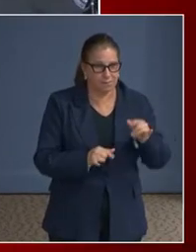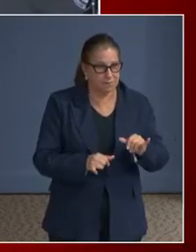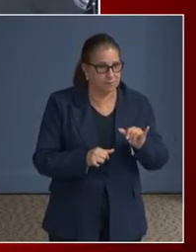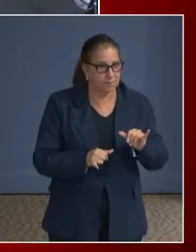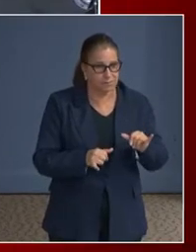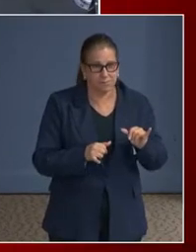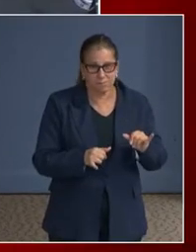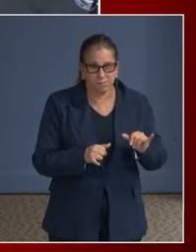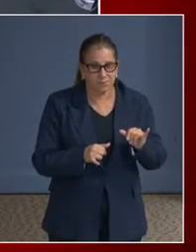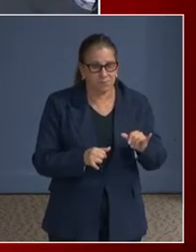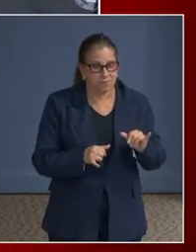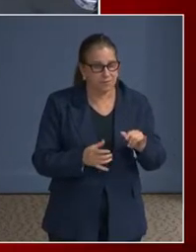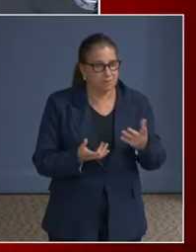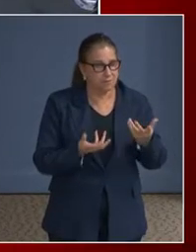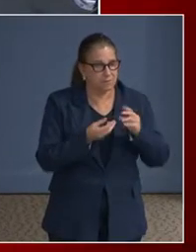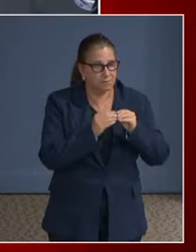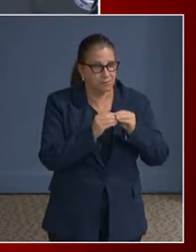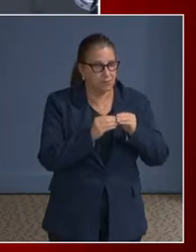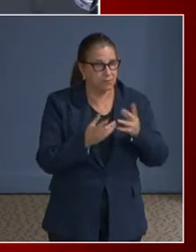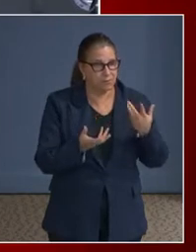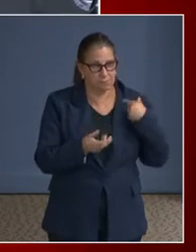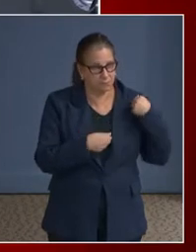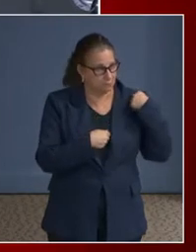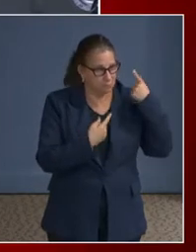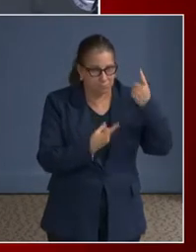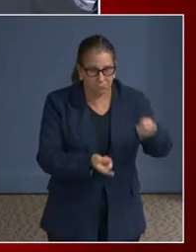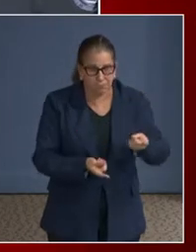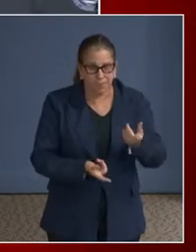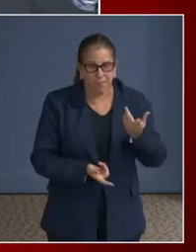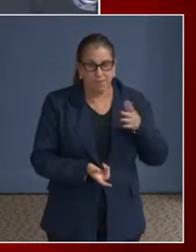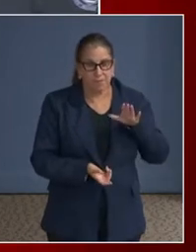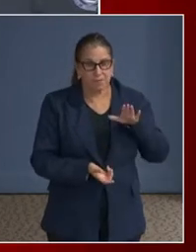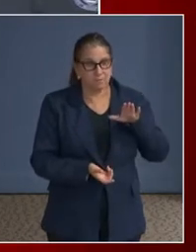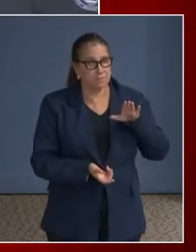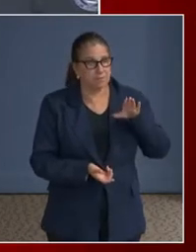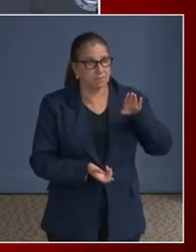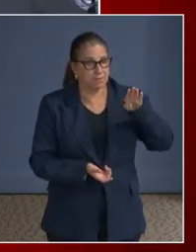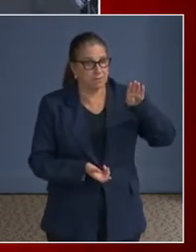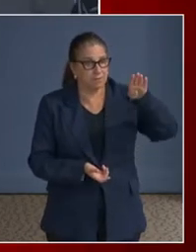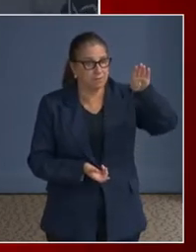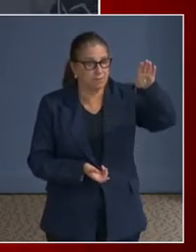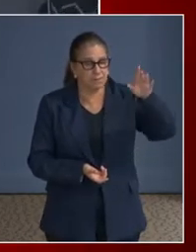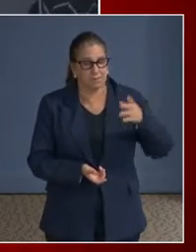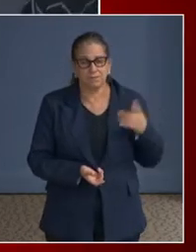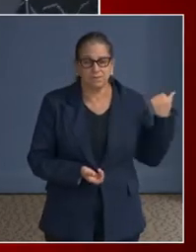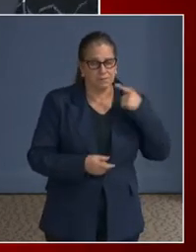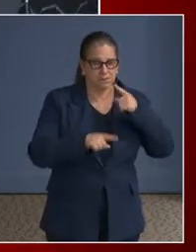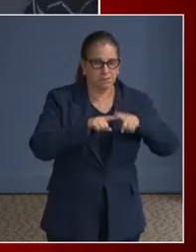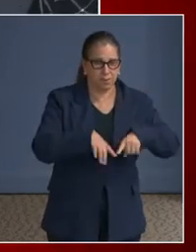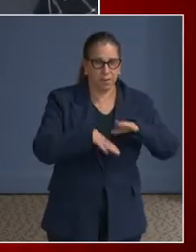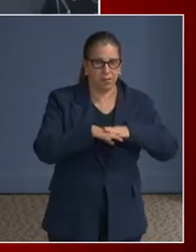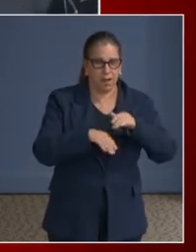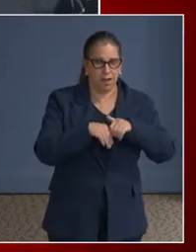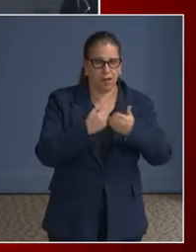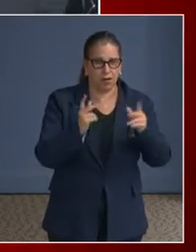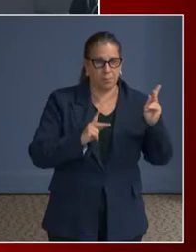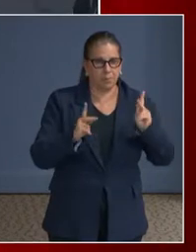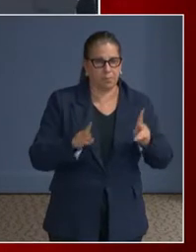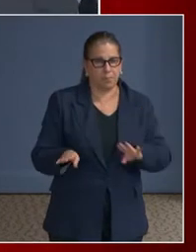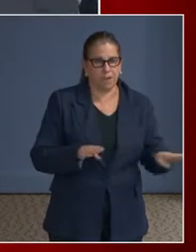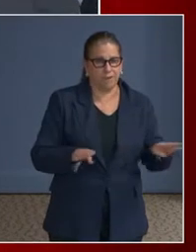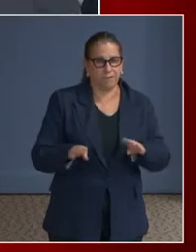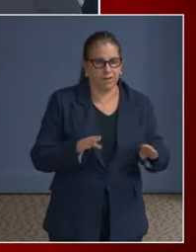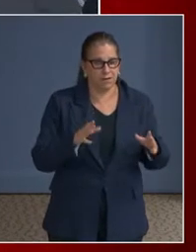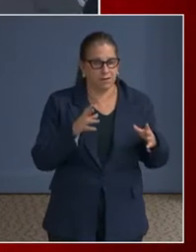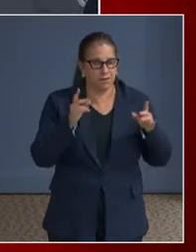How we behave changes that, Julie. There's nothing I, as the individual health director, can do